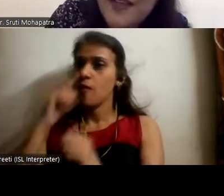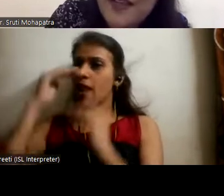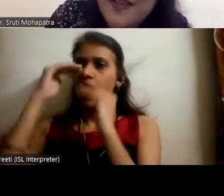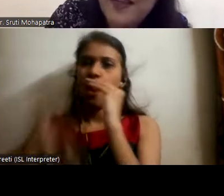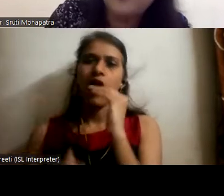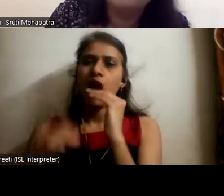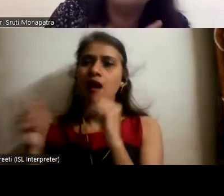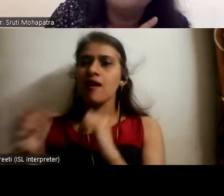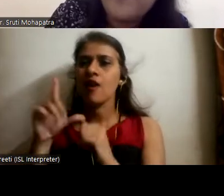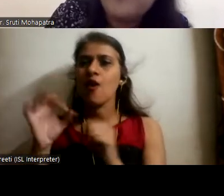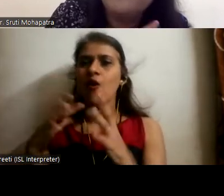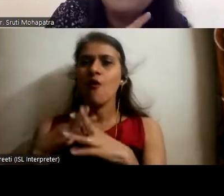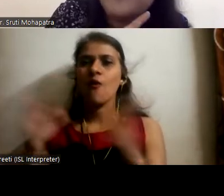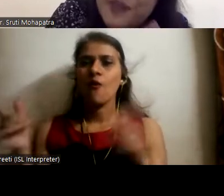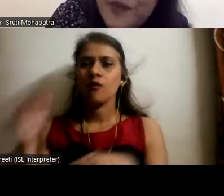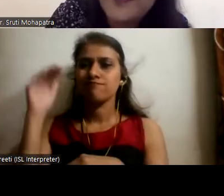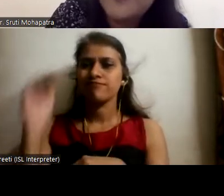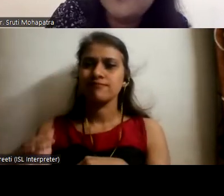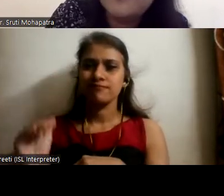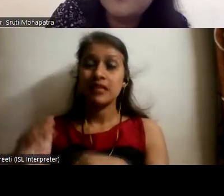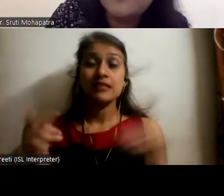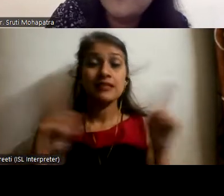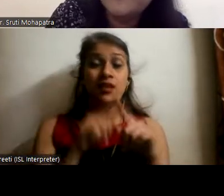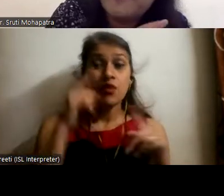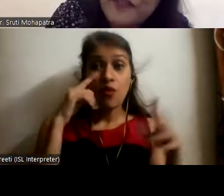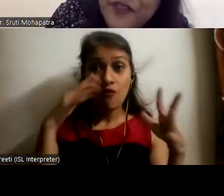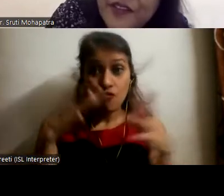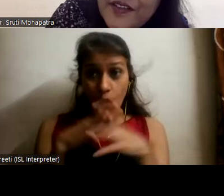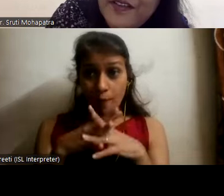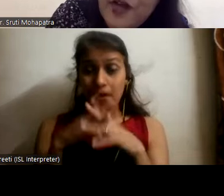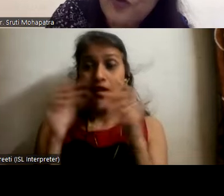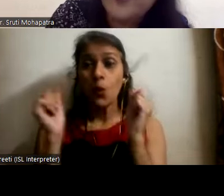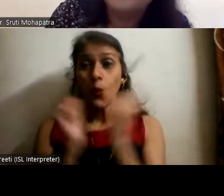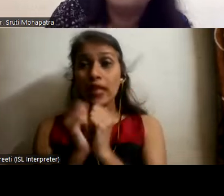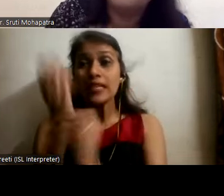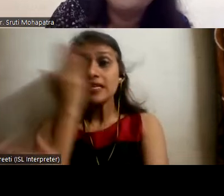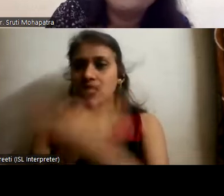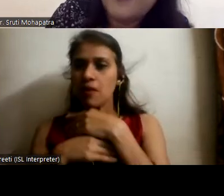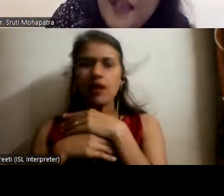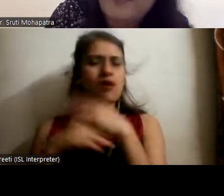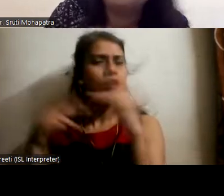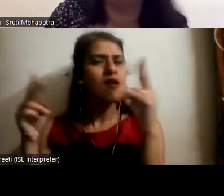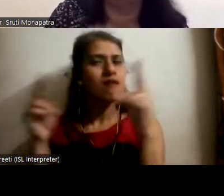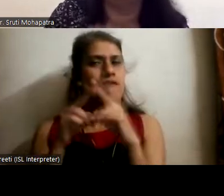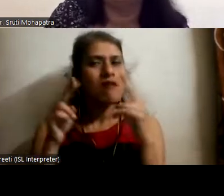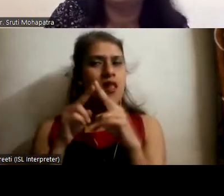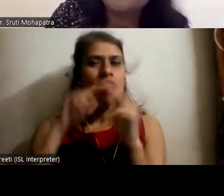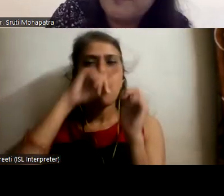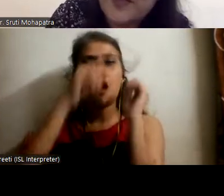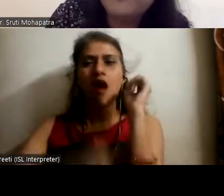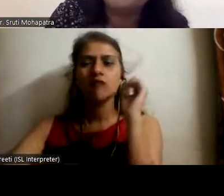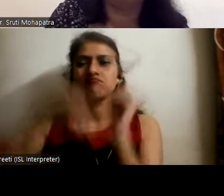lowest hierarchy. Women with disabilities were further down, where their